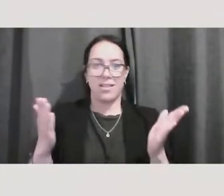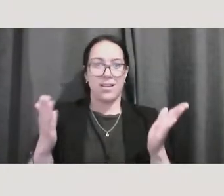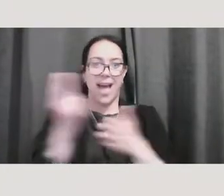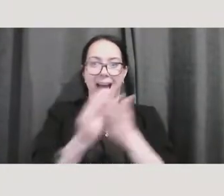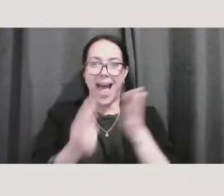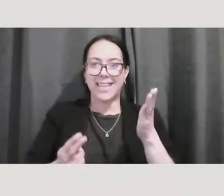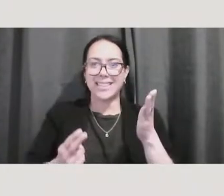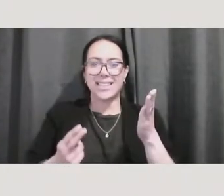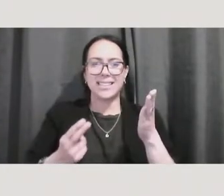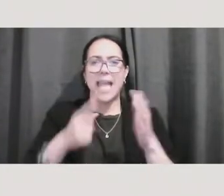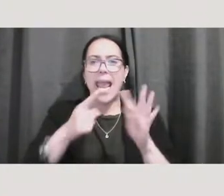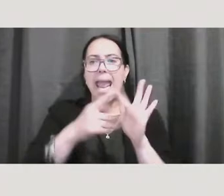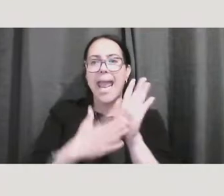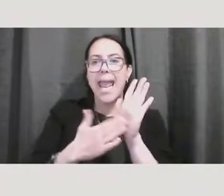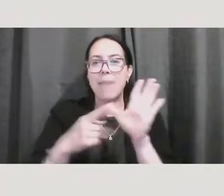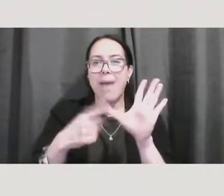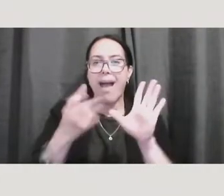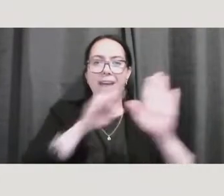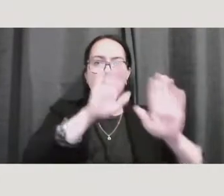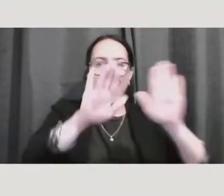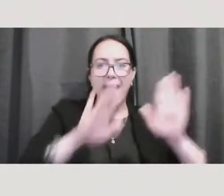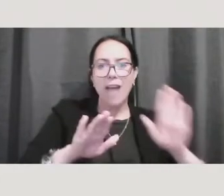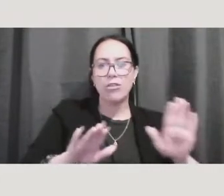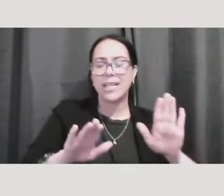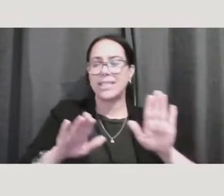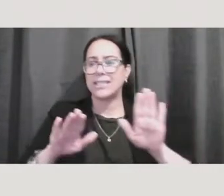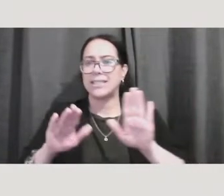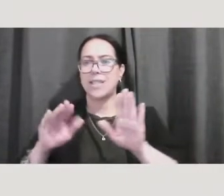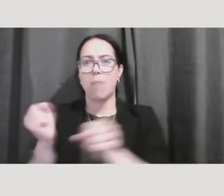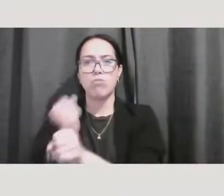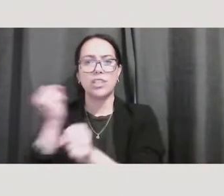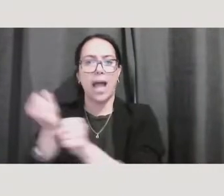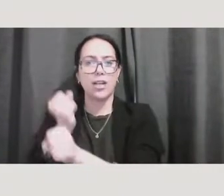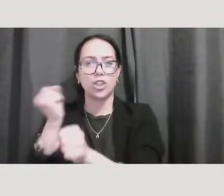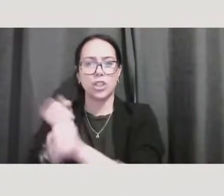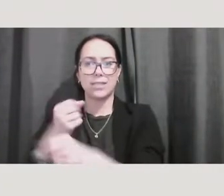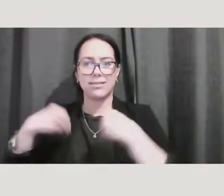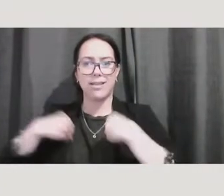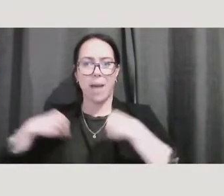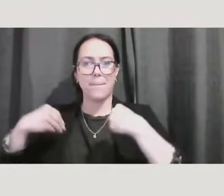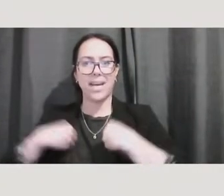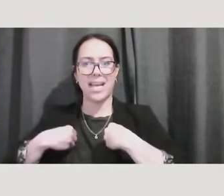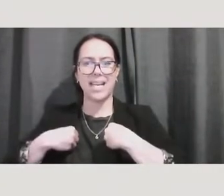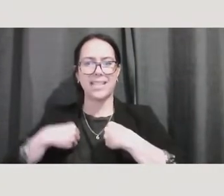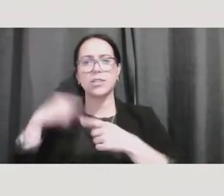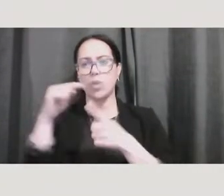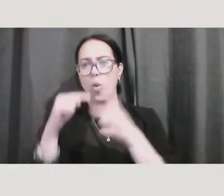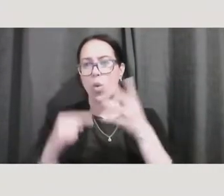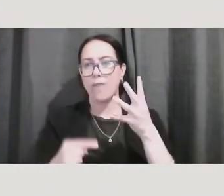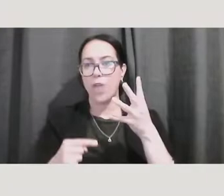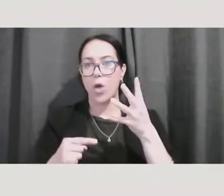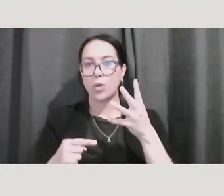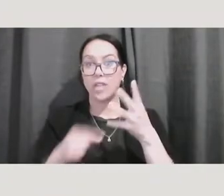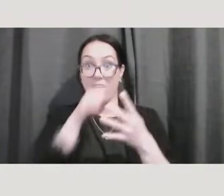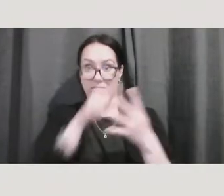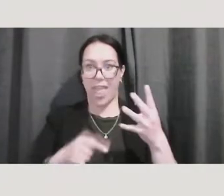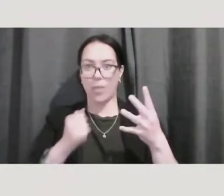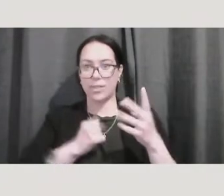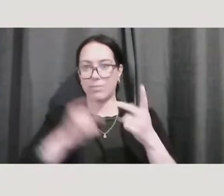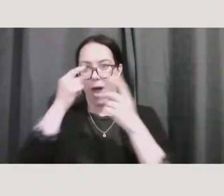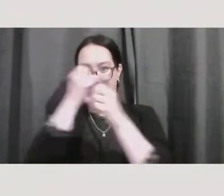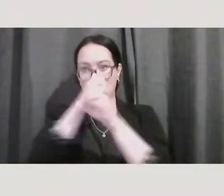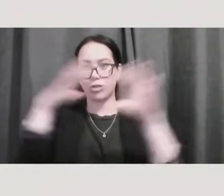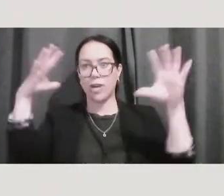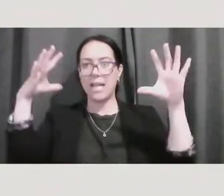has galleries production companies Tanya all of those so that that's what my dream was I think my dream